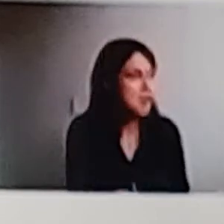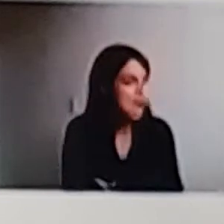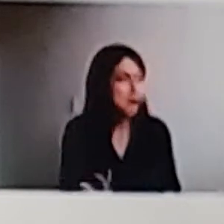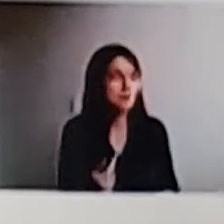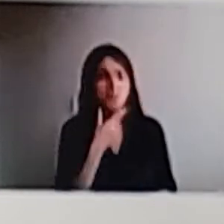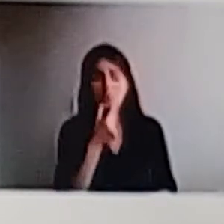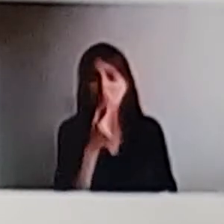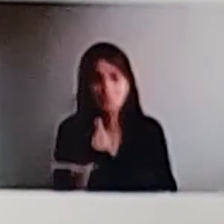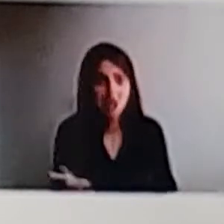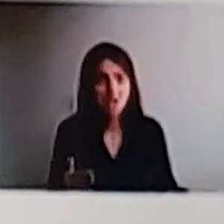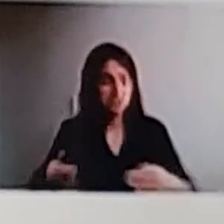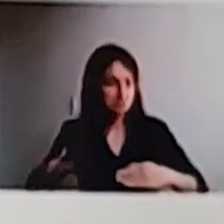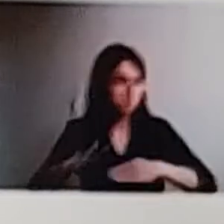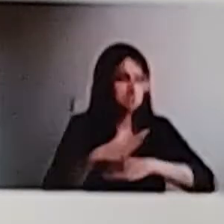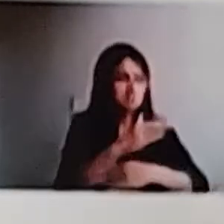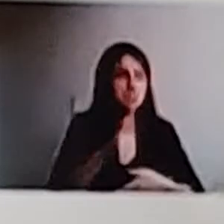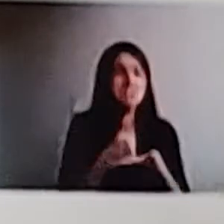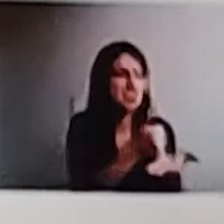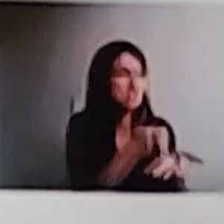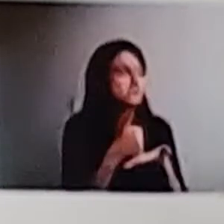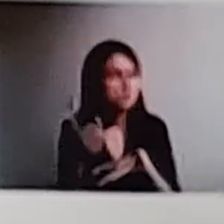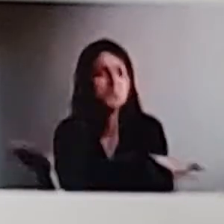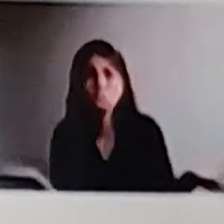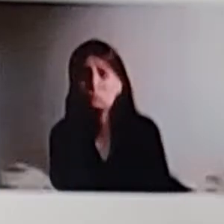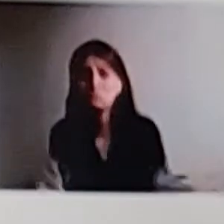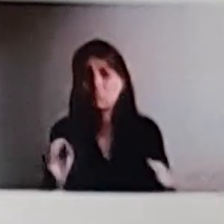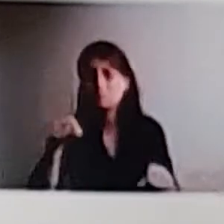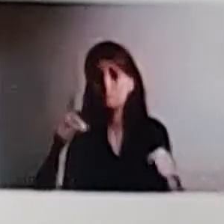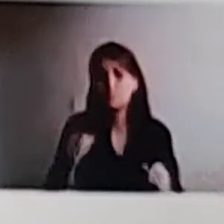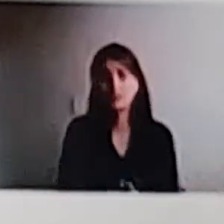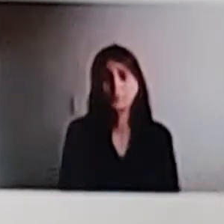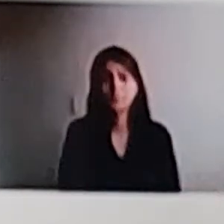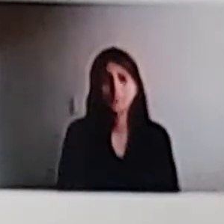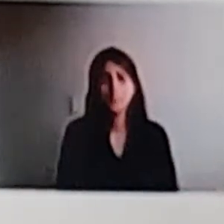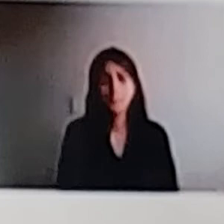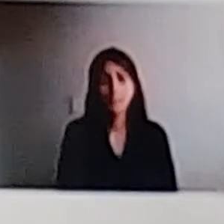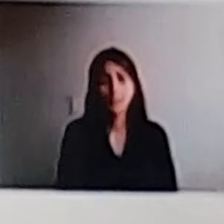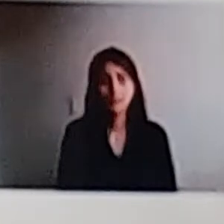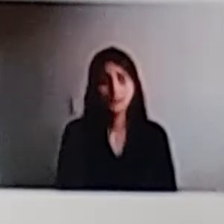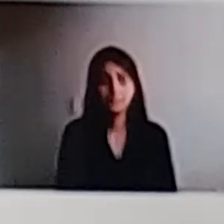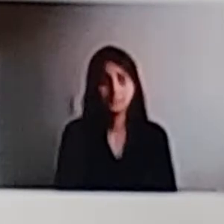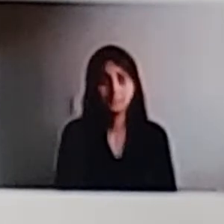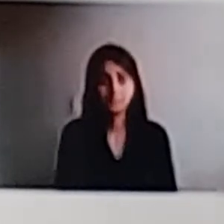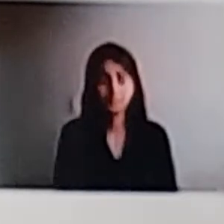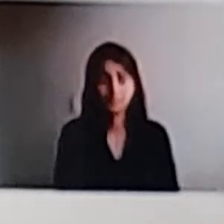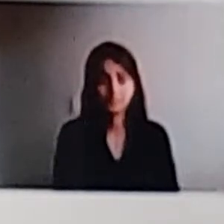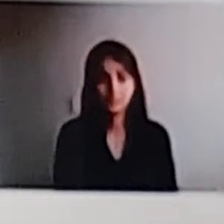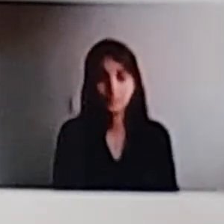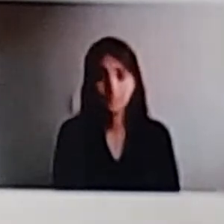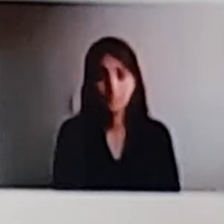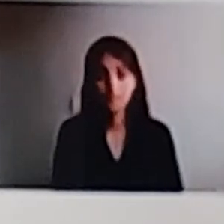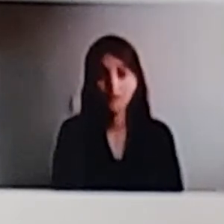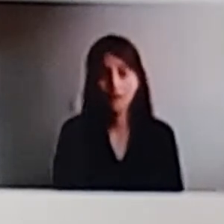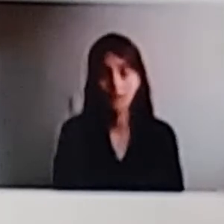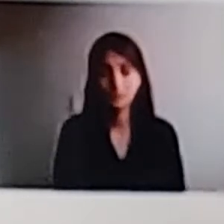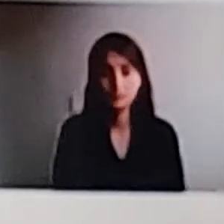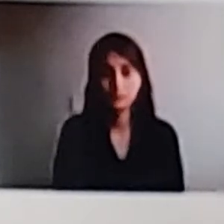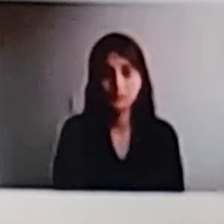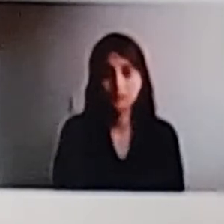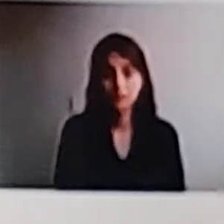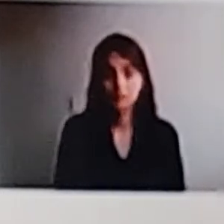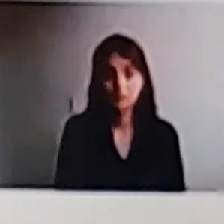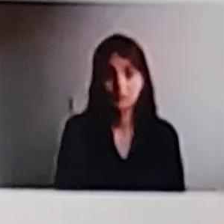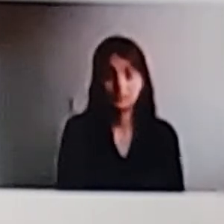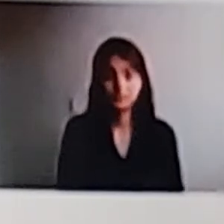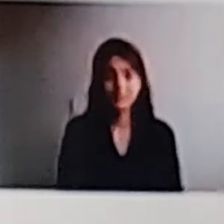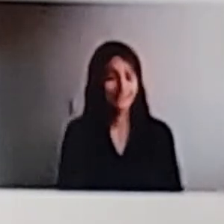sector is having an accessible. For ablution, there's an area for the disabled to